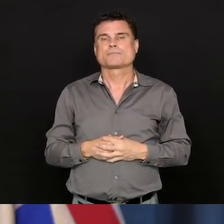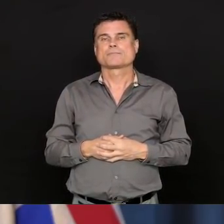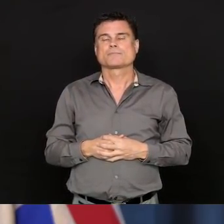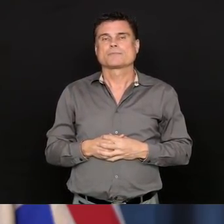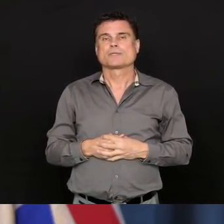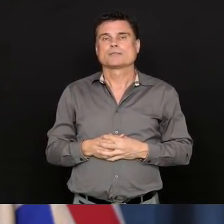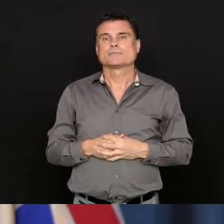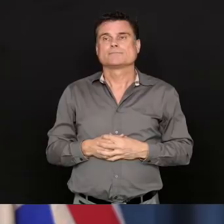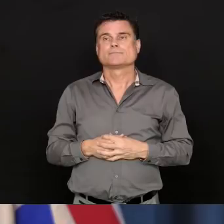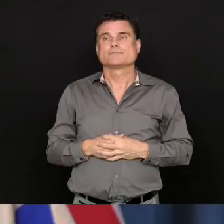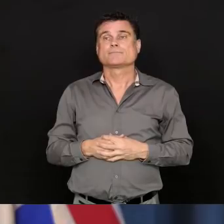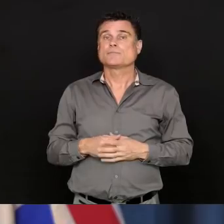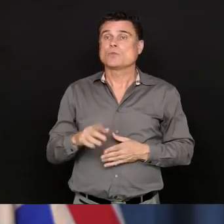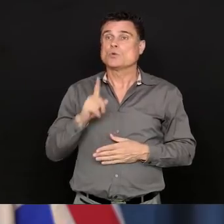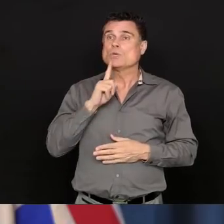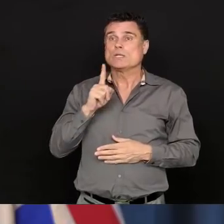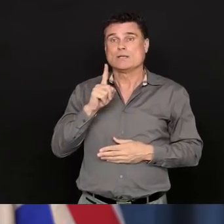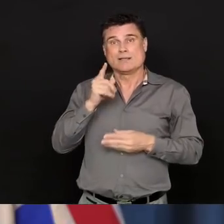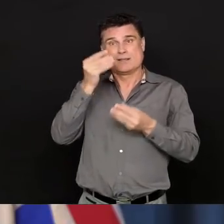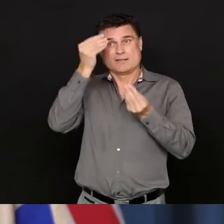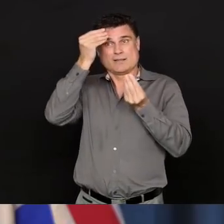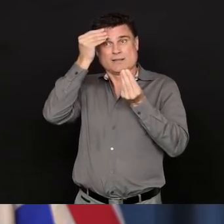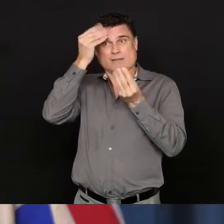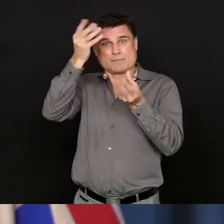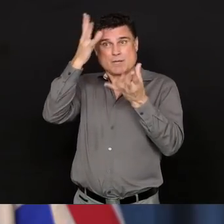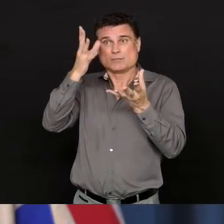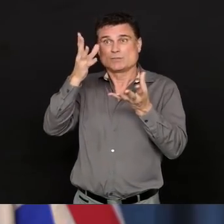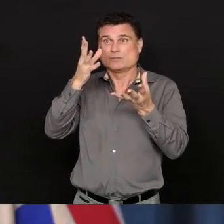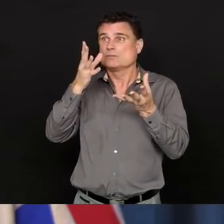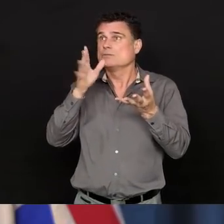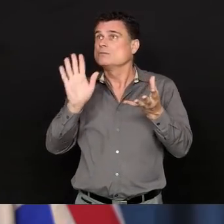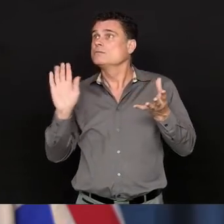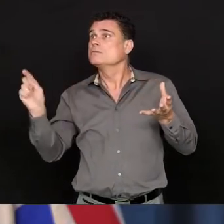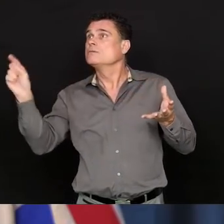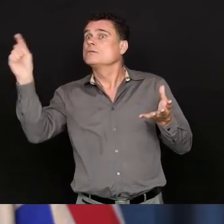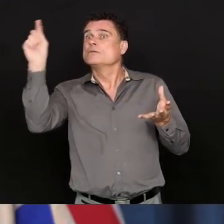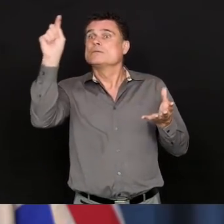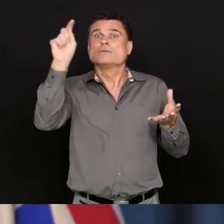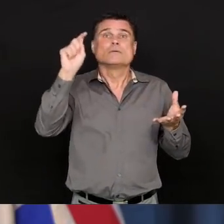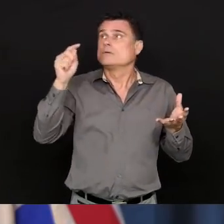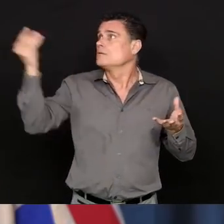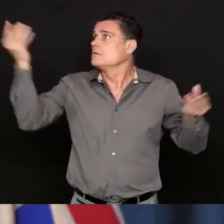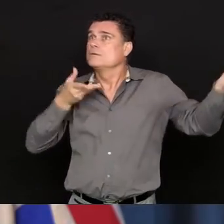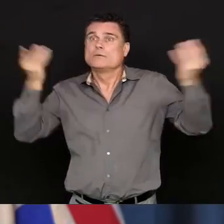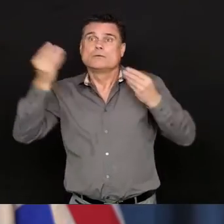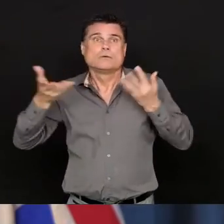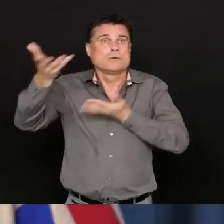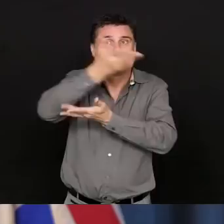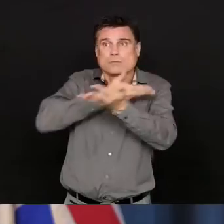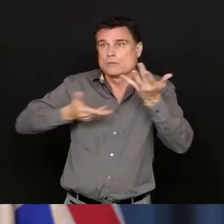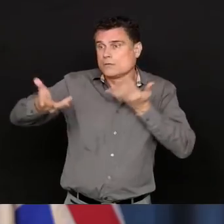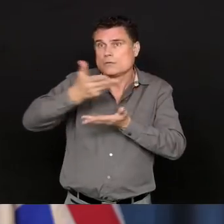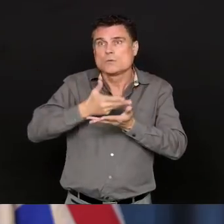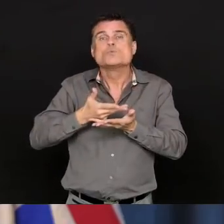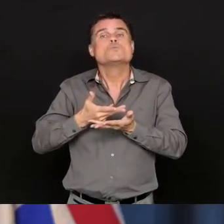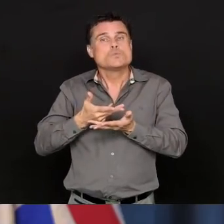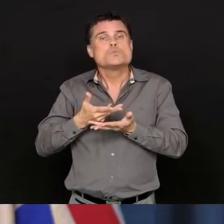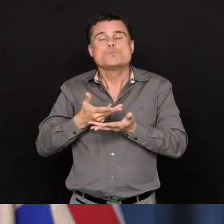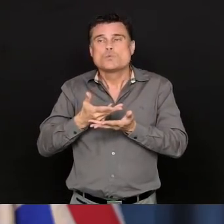that is out there on social media, on other platforms, and how that impacts people's behaviors through